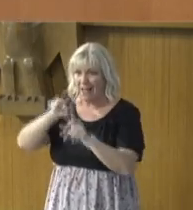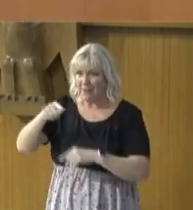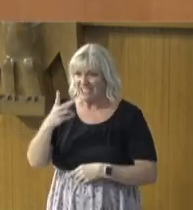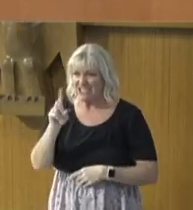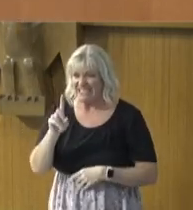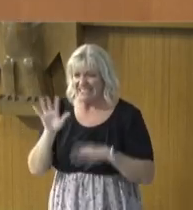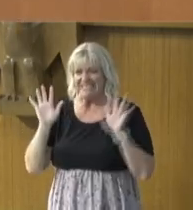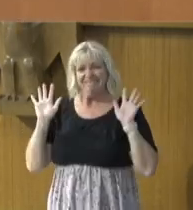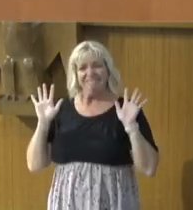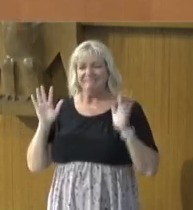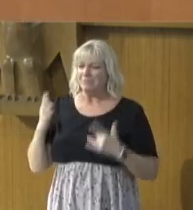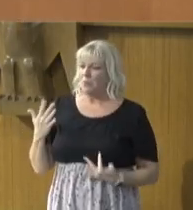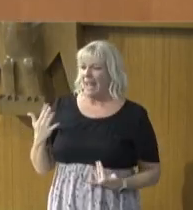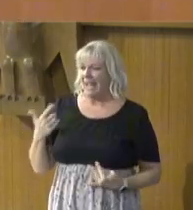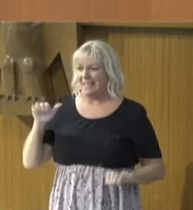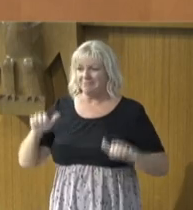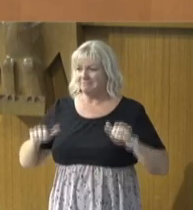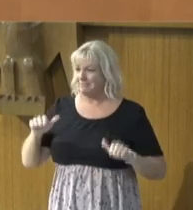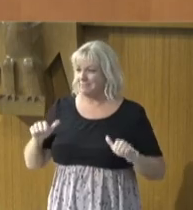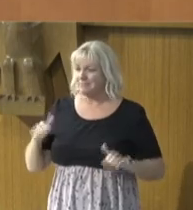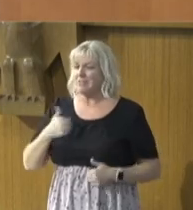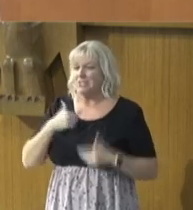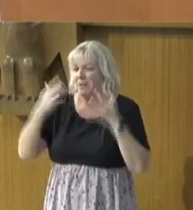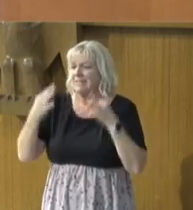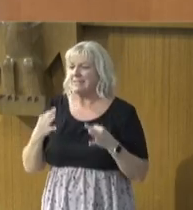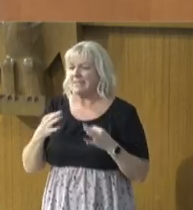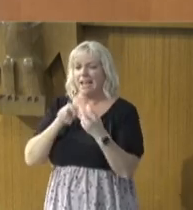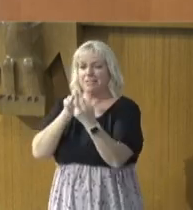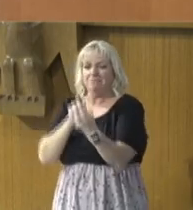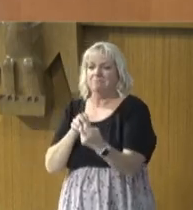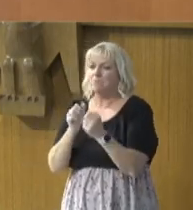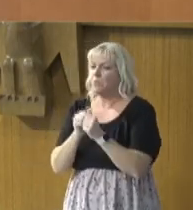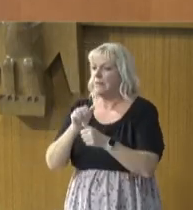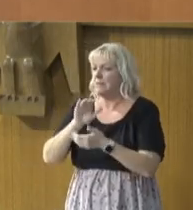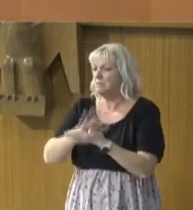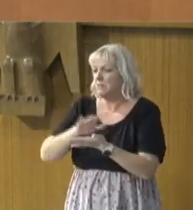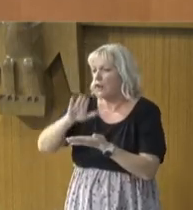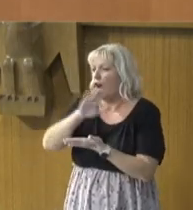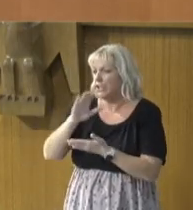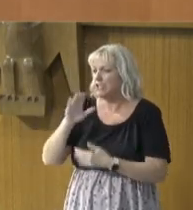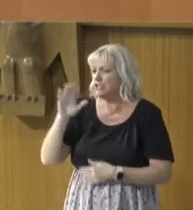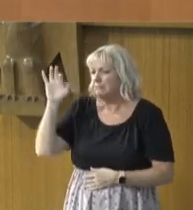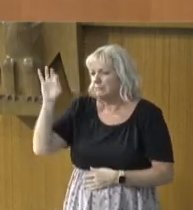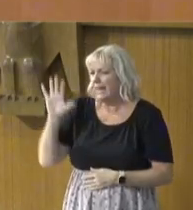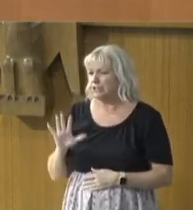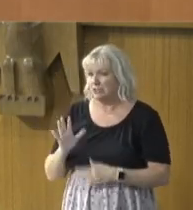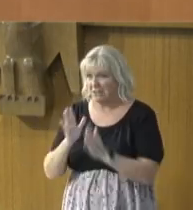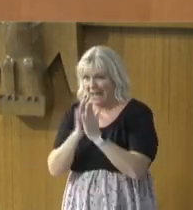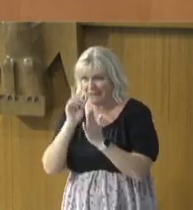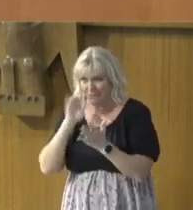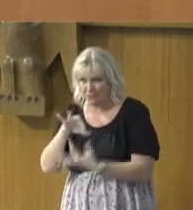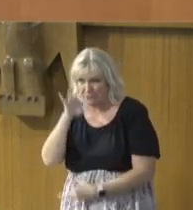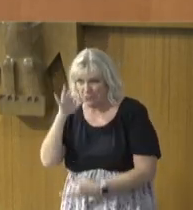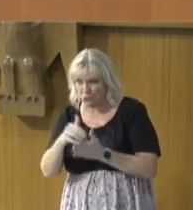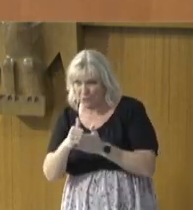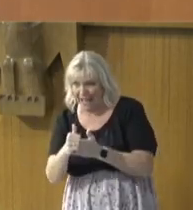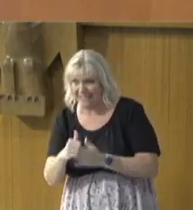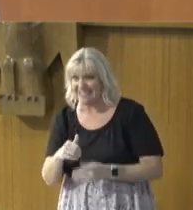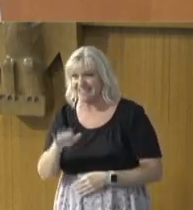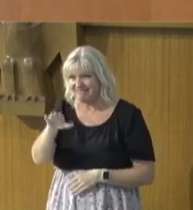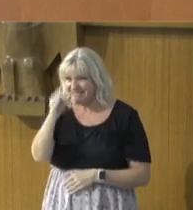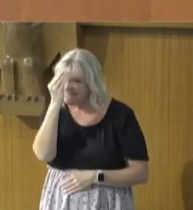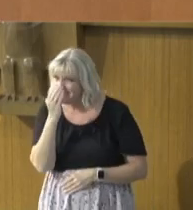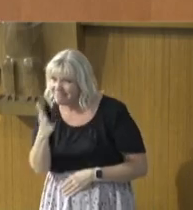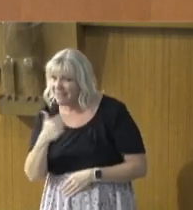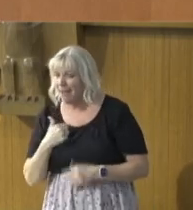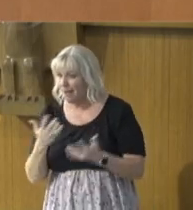Ph.D. programs. And so I went to see the campus chaplain, and I asked for spiritual guidance. I'm planning on becoming an English